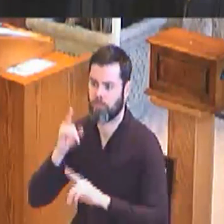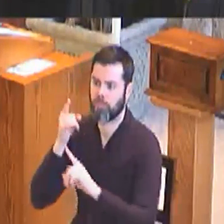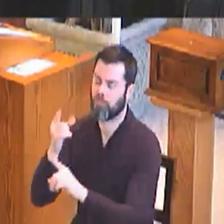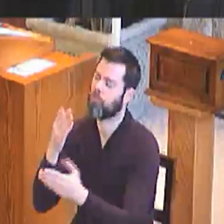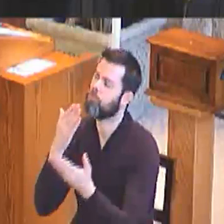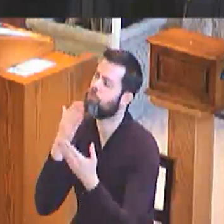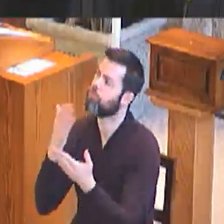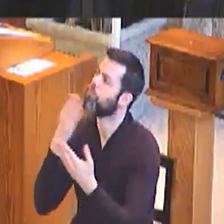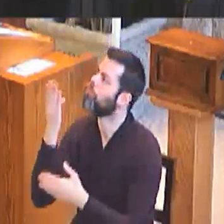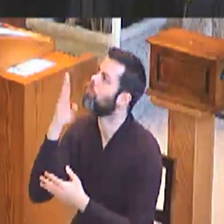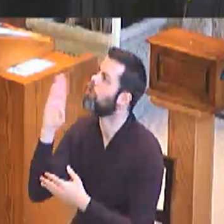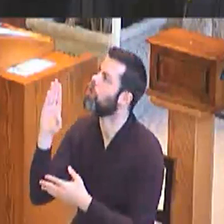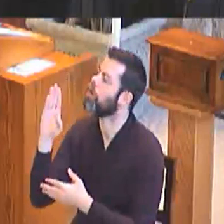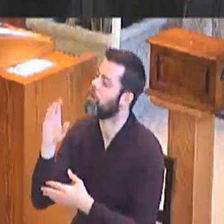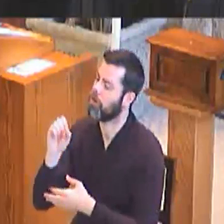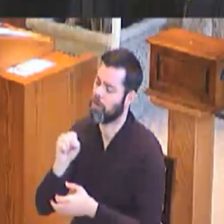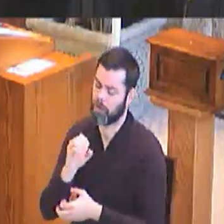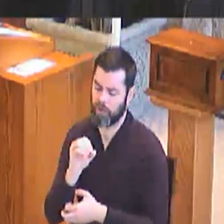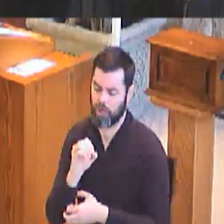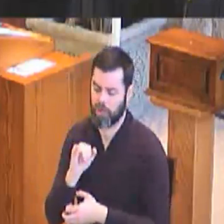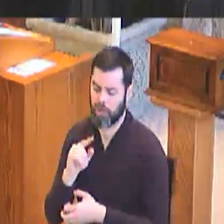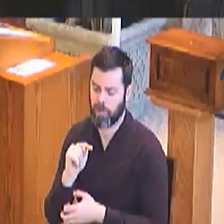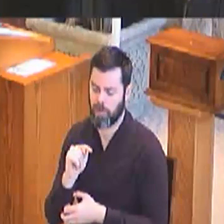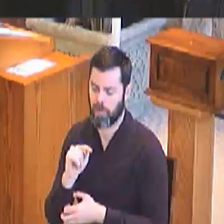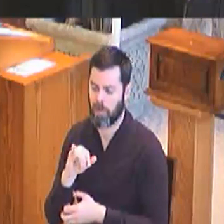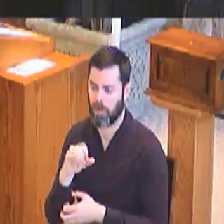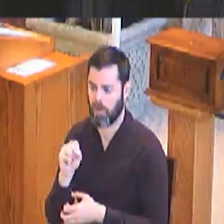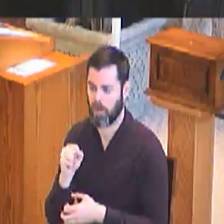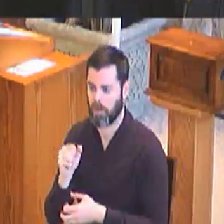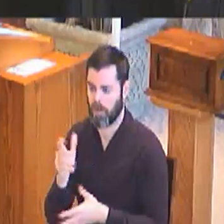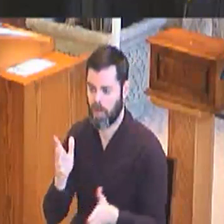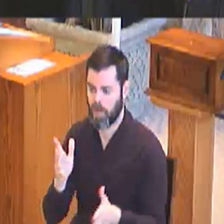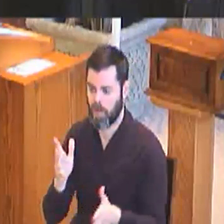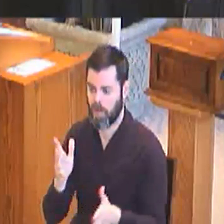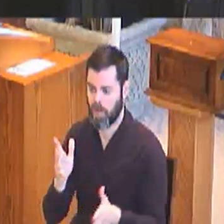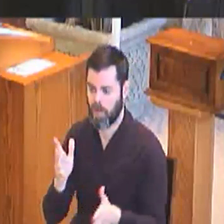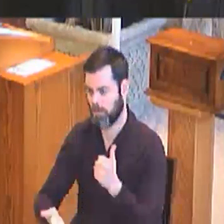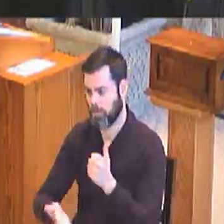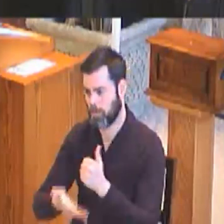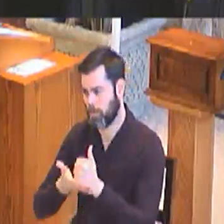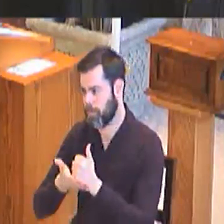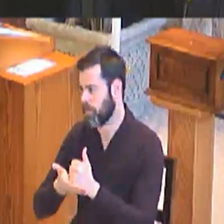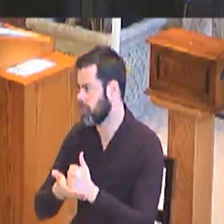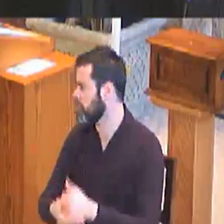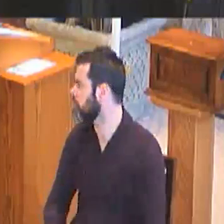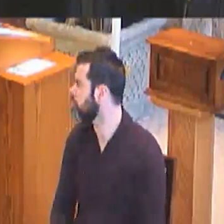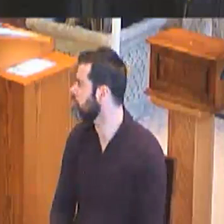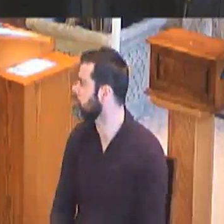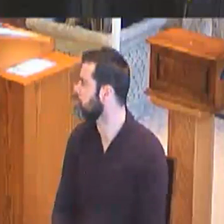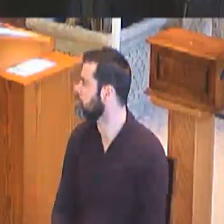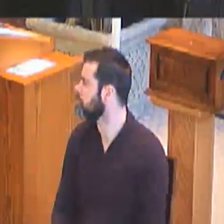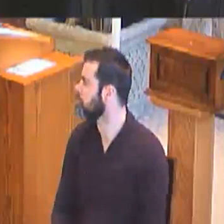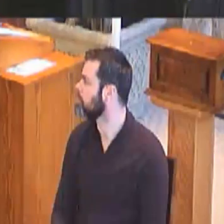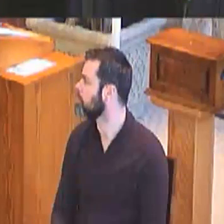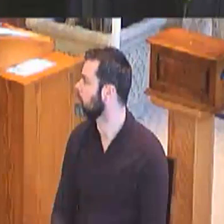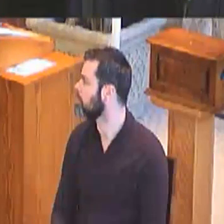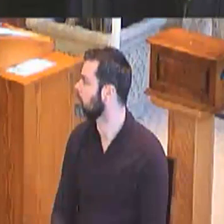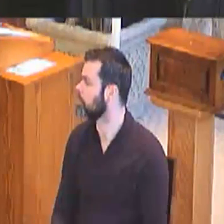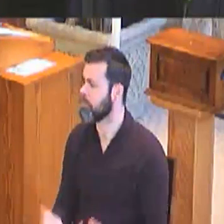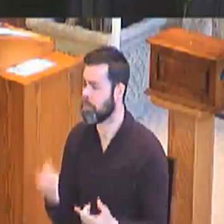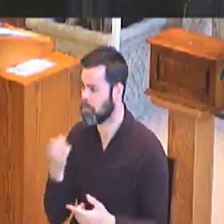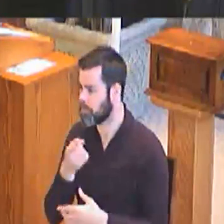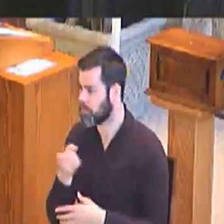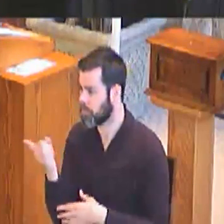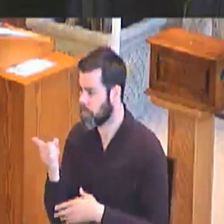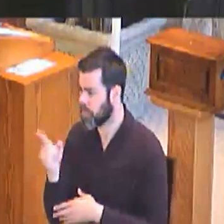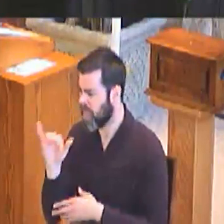you, God. And so it is. And so we let it be. Amen. So how many of you brought that song,